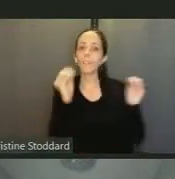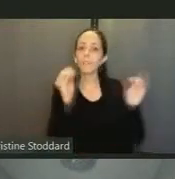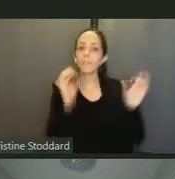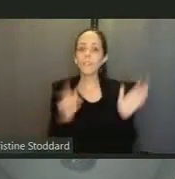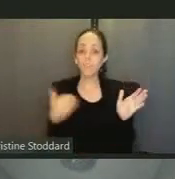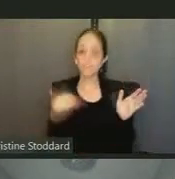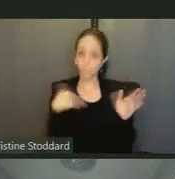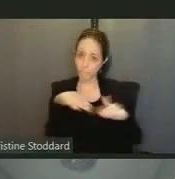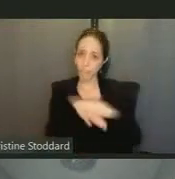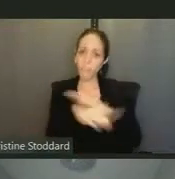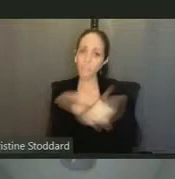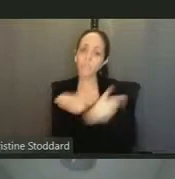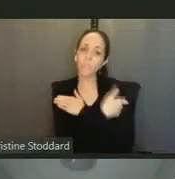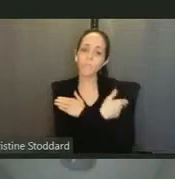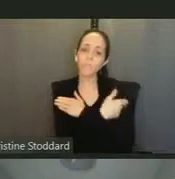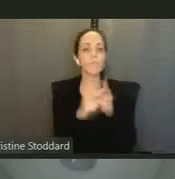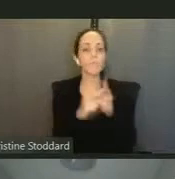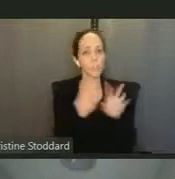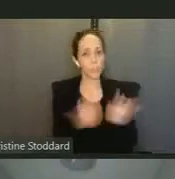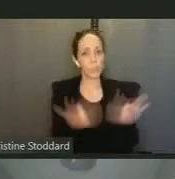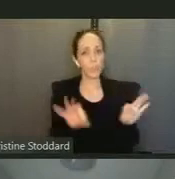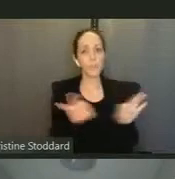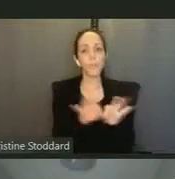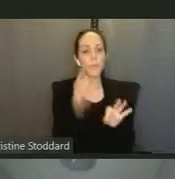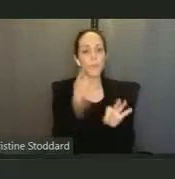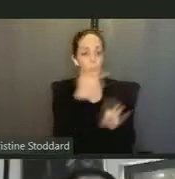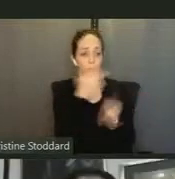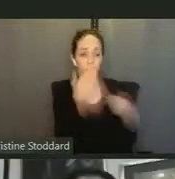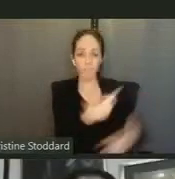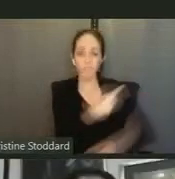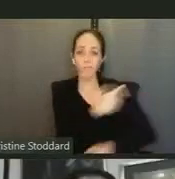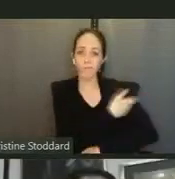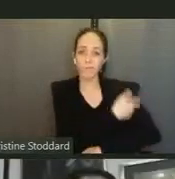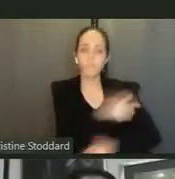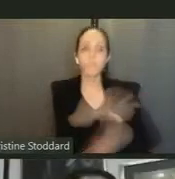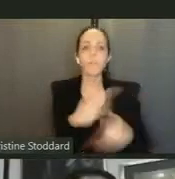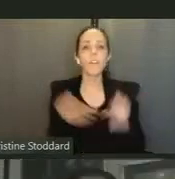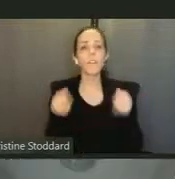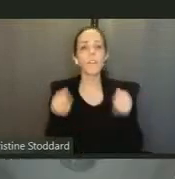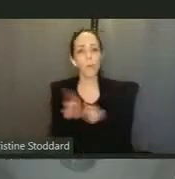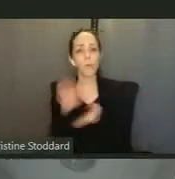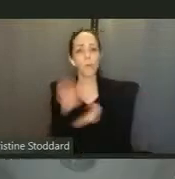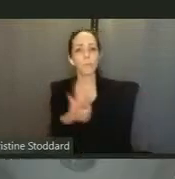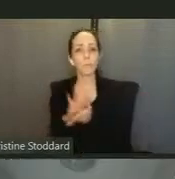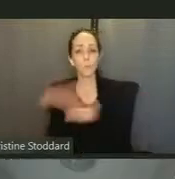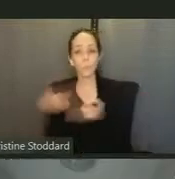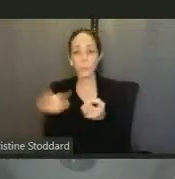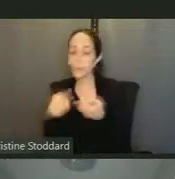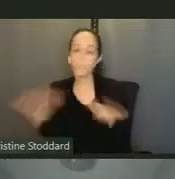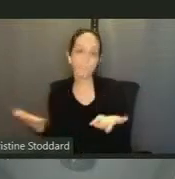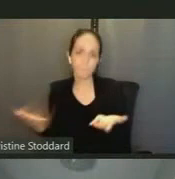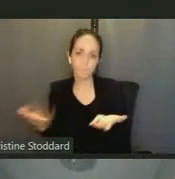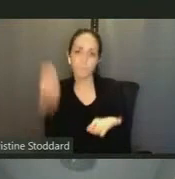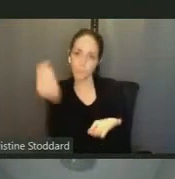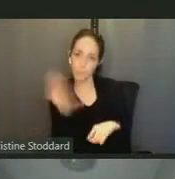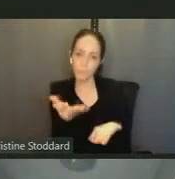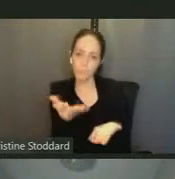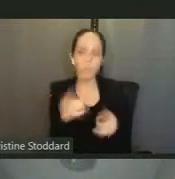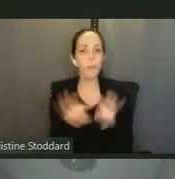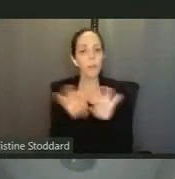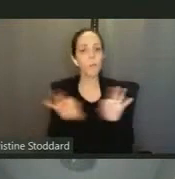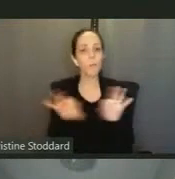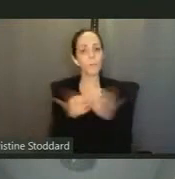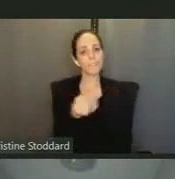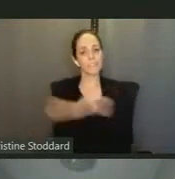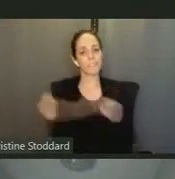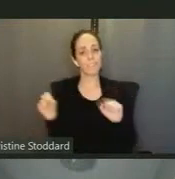vaccines, it'll be a really important factor in our ability to reopen schools. And we know that everyone wants to be able to do that safely. That's why I'm glad that we